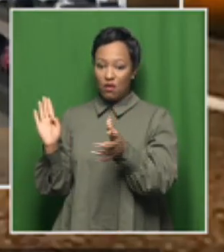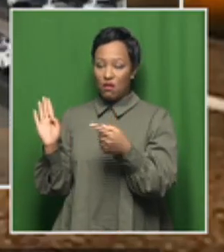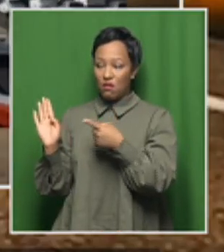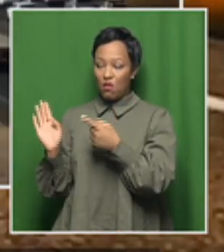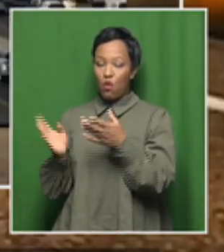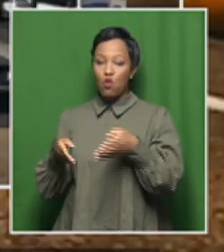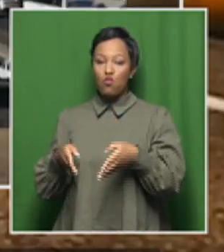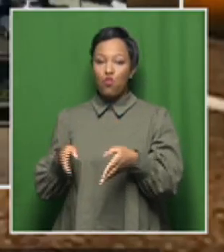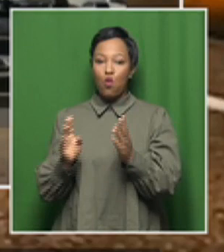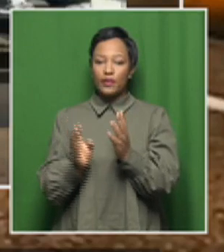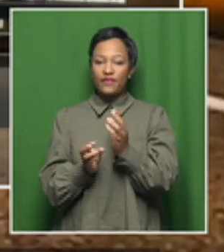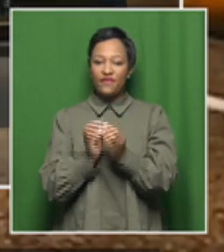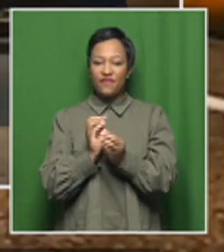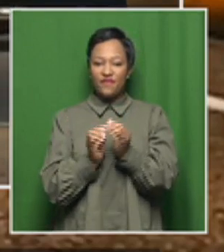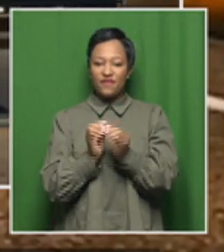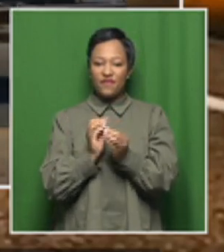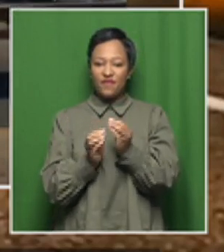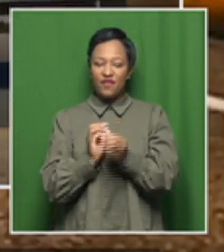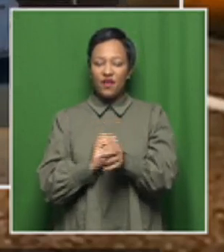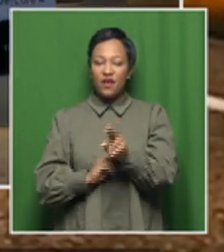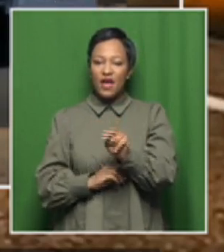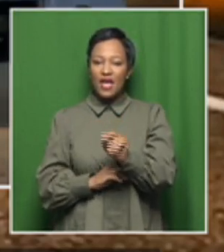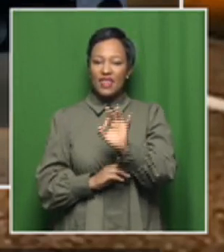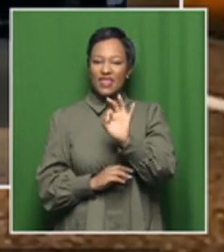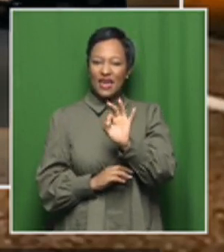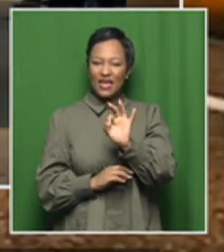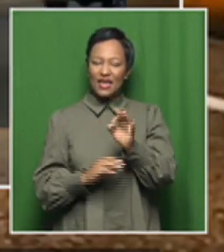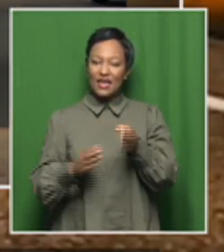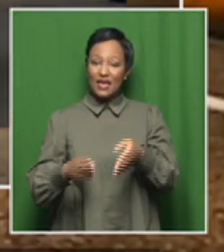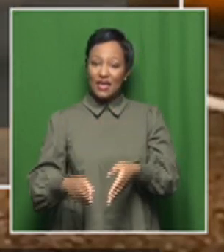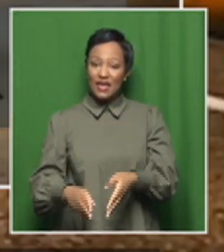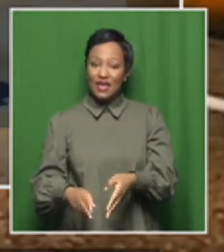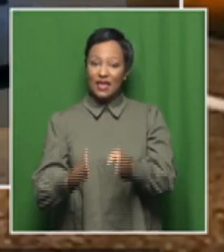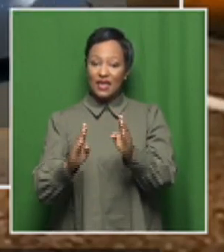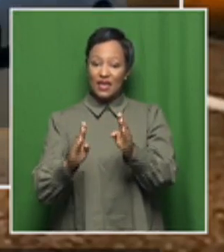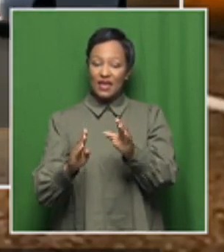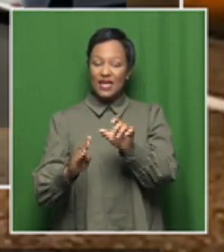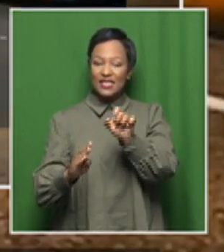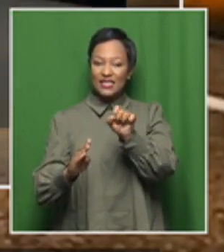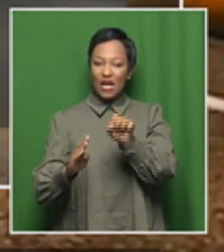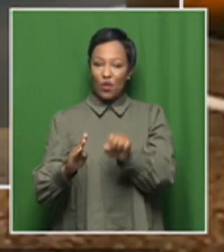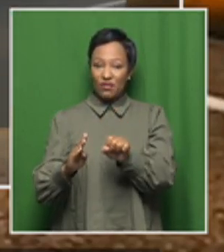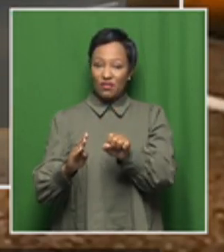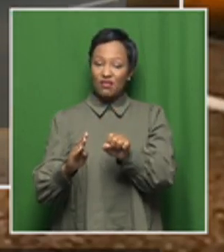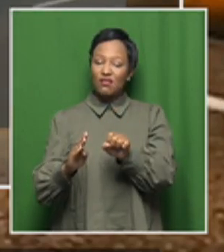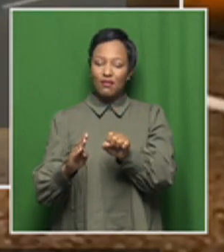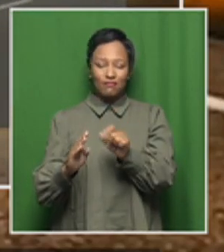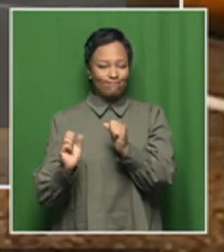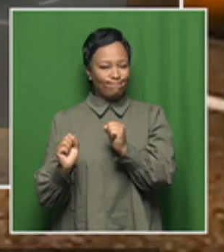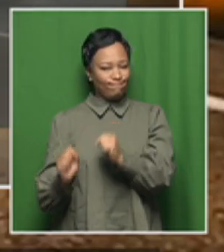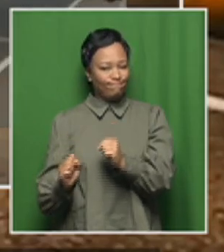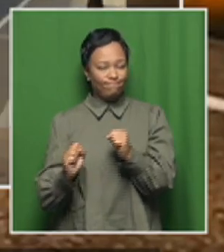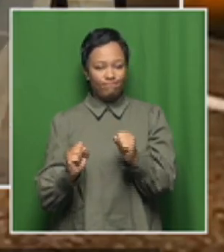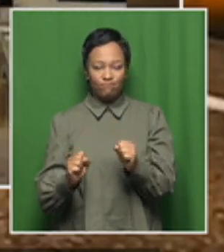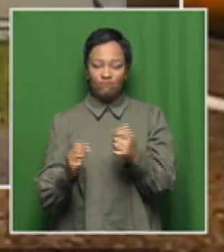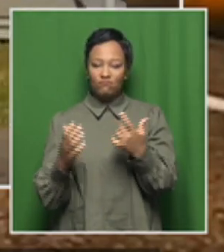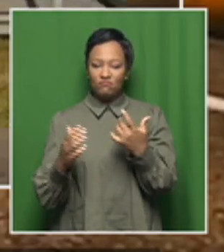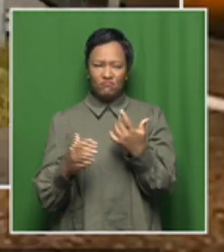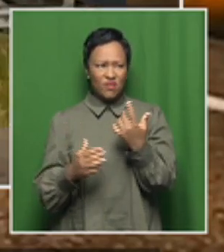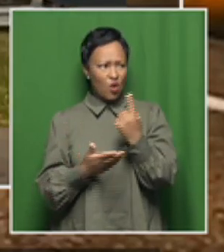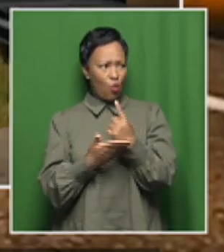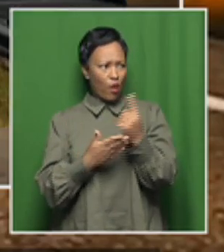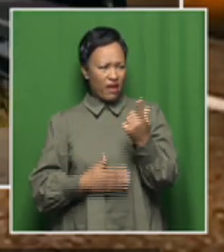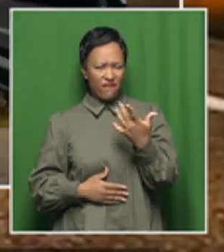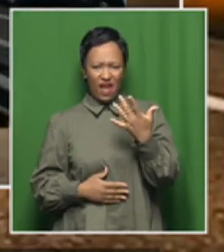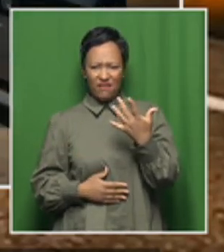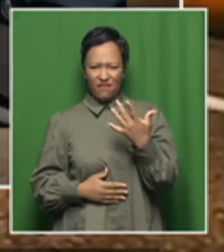at the N3 North Buccleuch, N3 South at London. They've been on the go. They're permanent. They've been on the go. I think that we're entering probably week 5 of